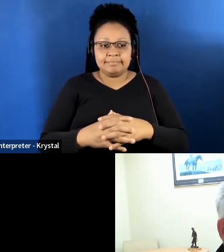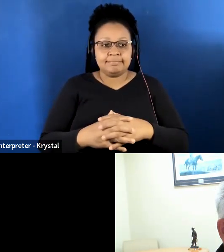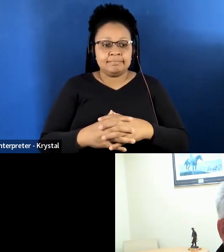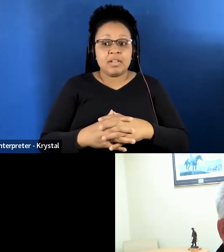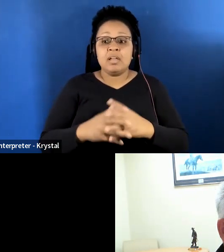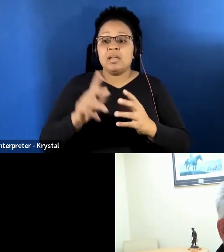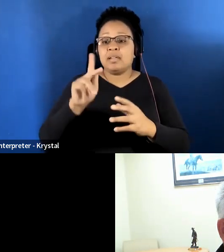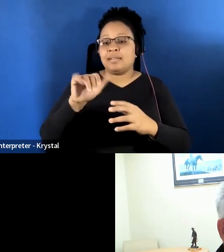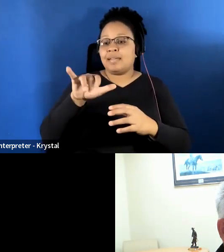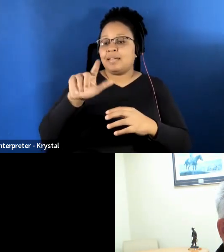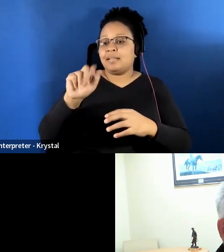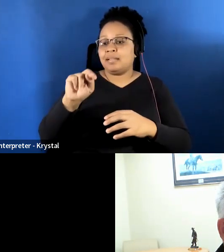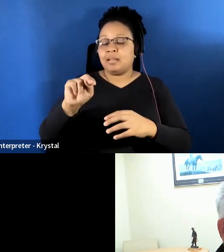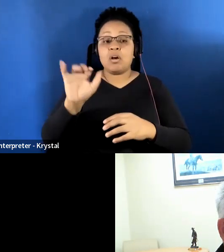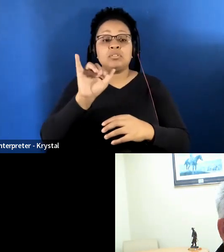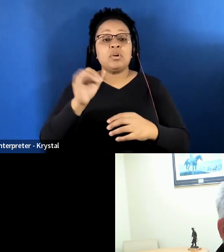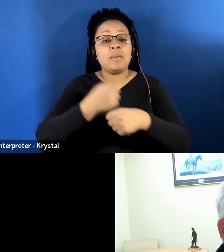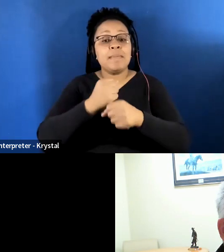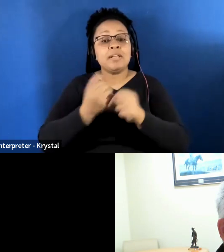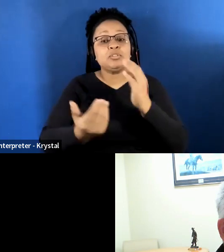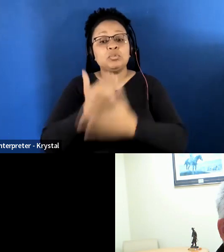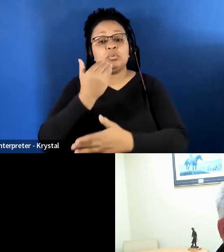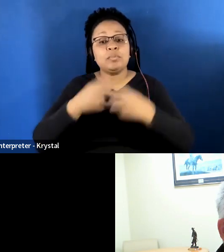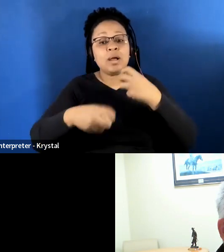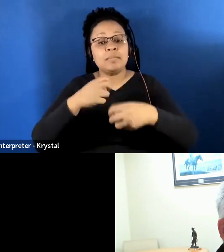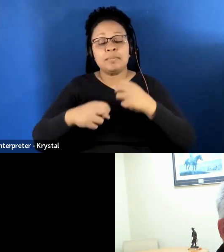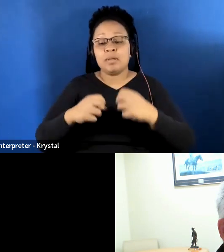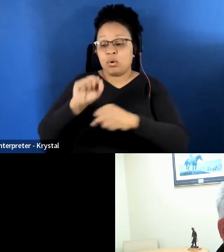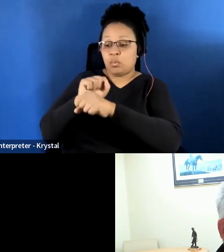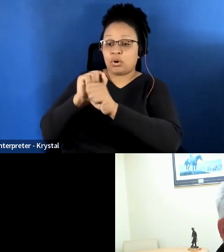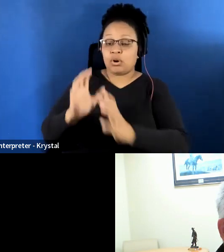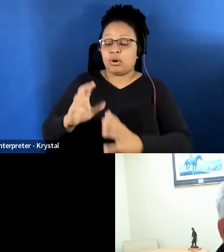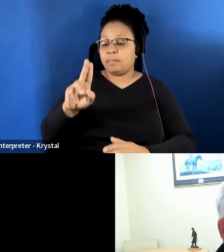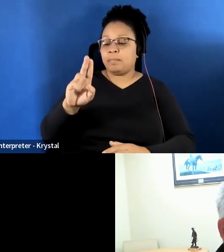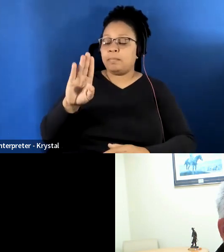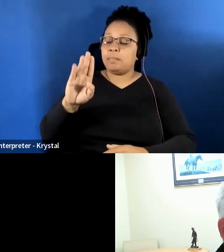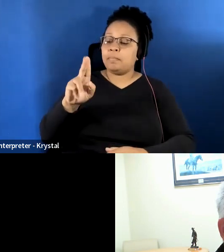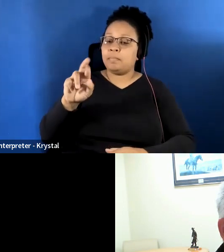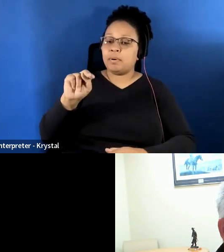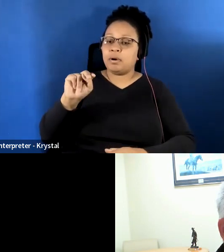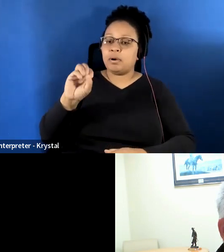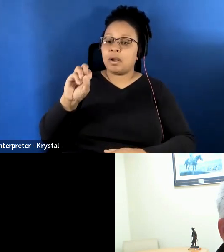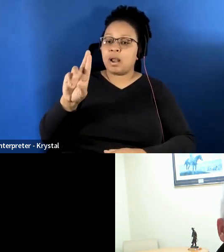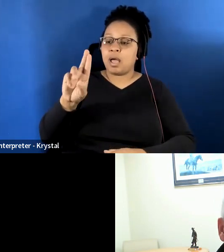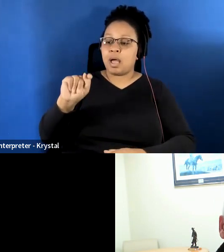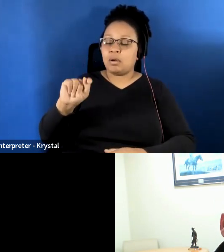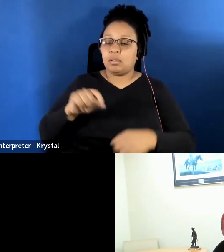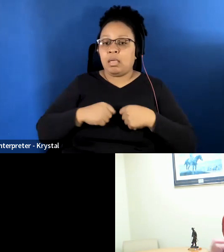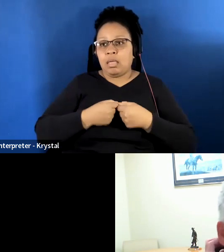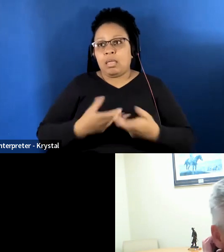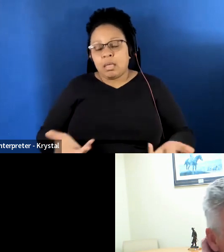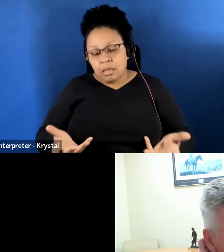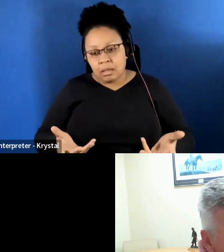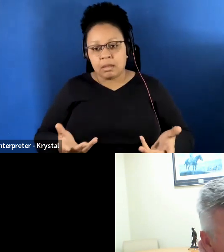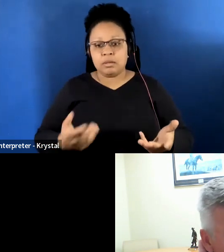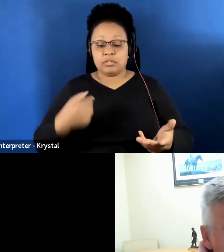And that also creates a whole nother problem of employee burnout. Because we drive to go to different schools.